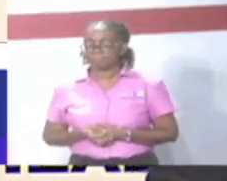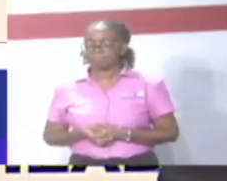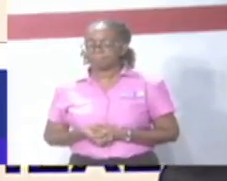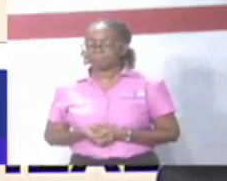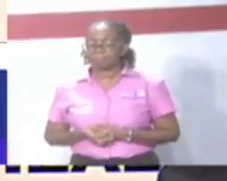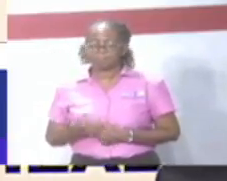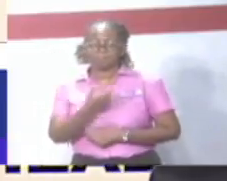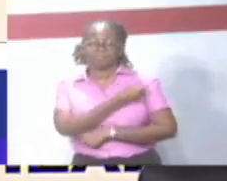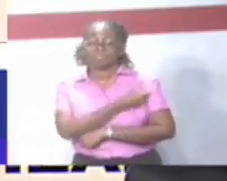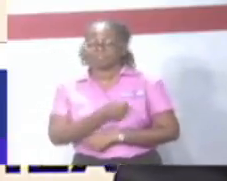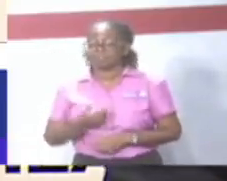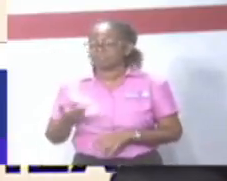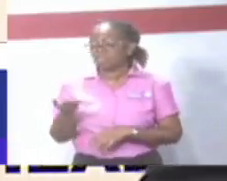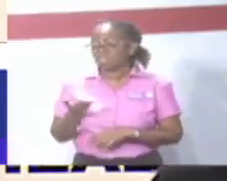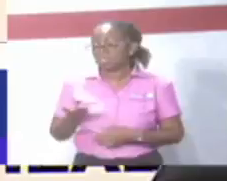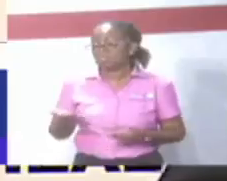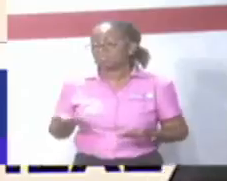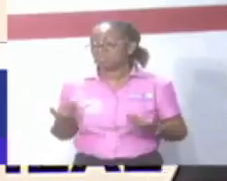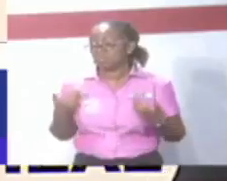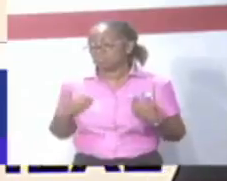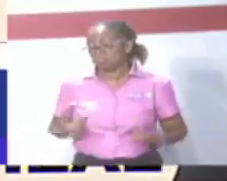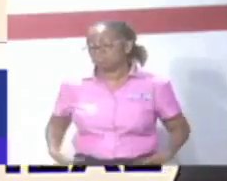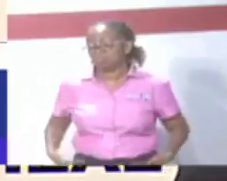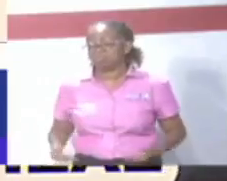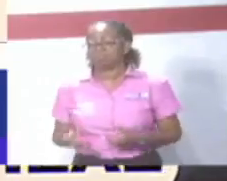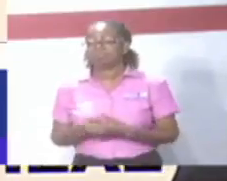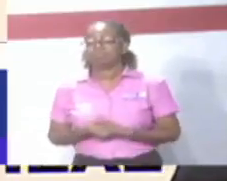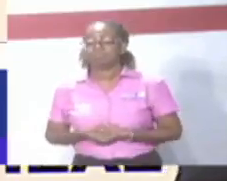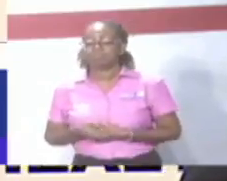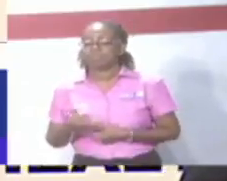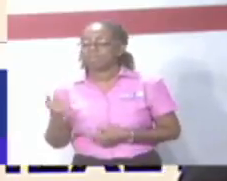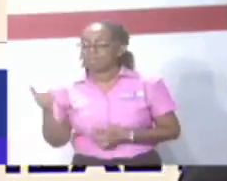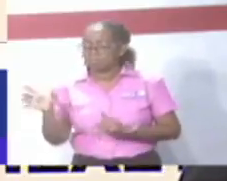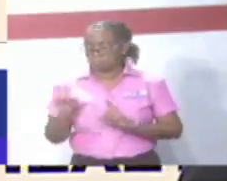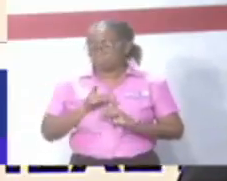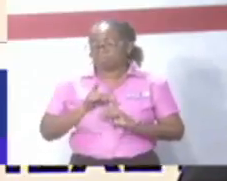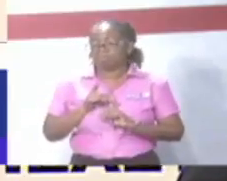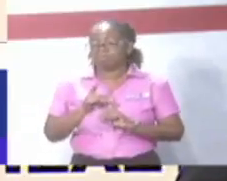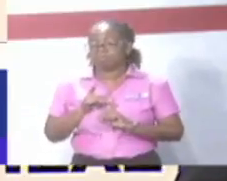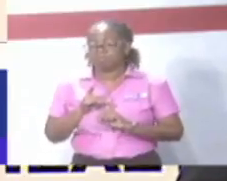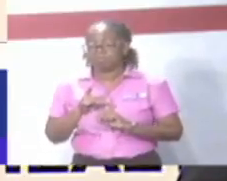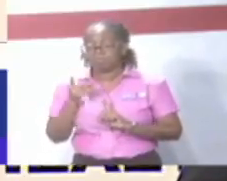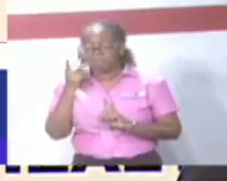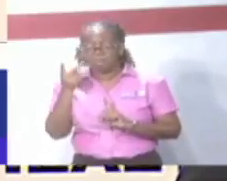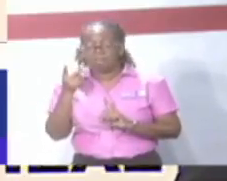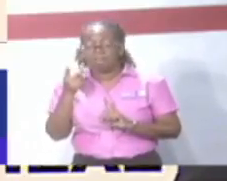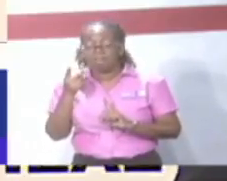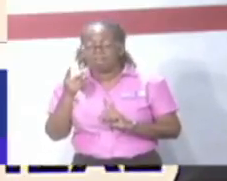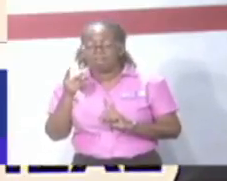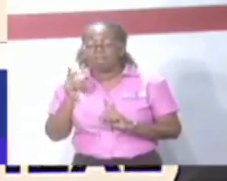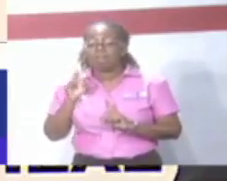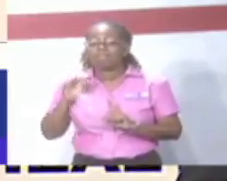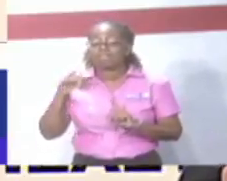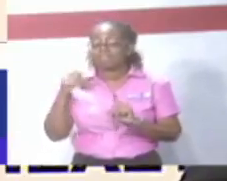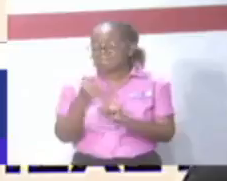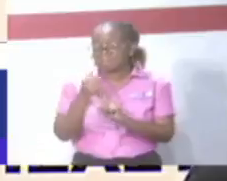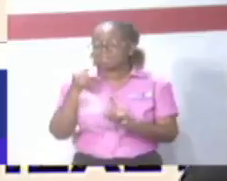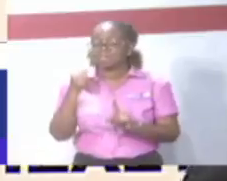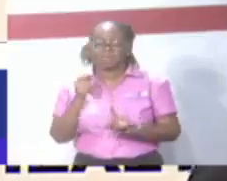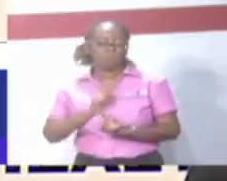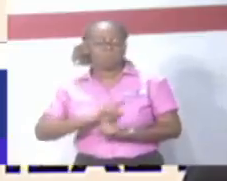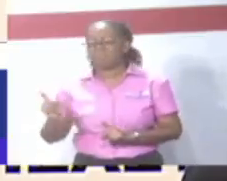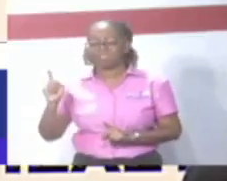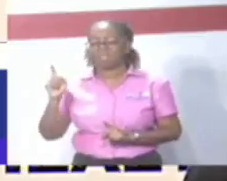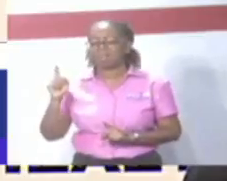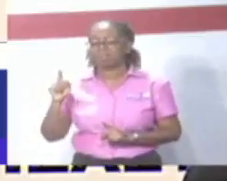you have your vaccine on board, it's like putting a guard dog in your house. Your house may be run down, fine. Trying to keep it upright as much as possible, but you have a